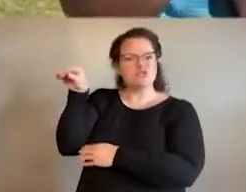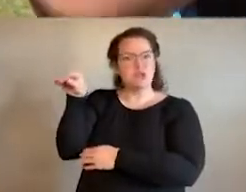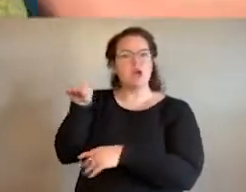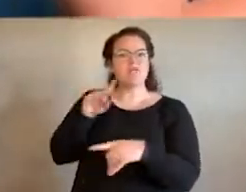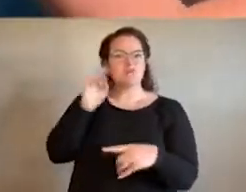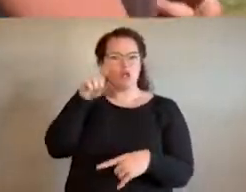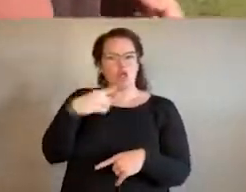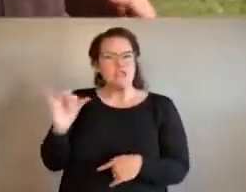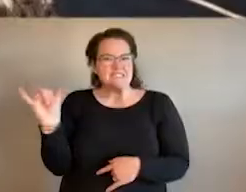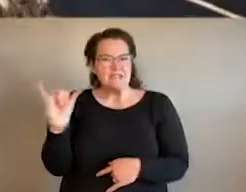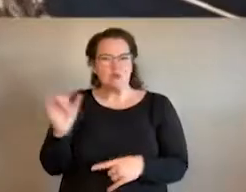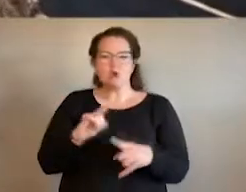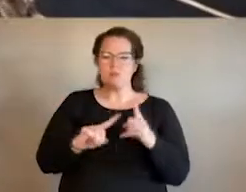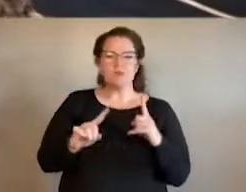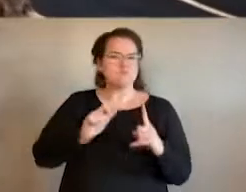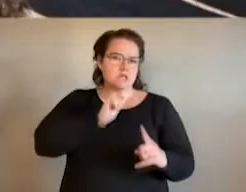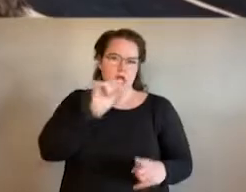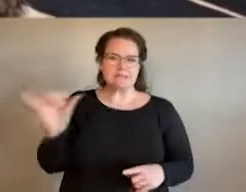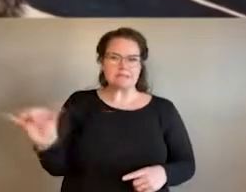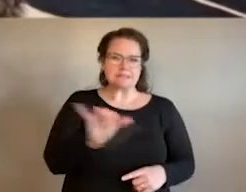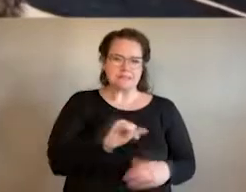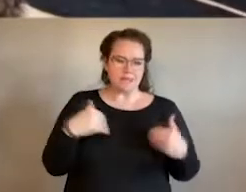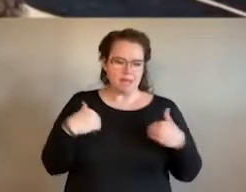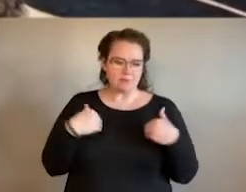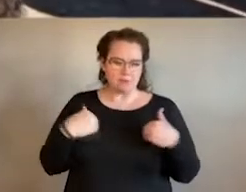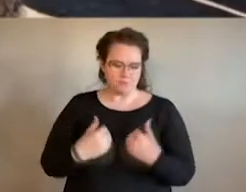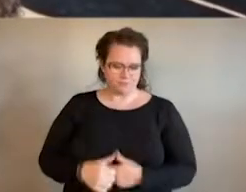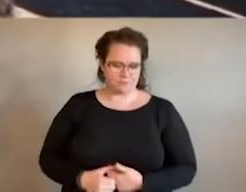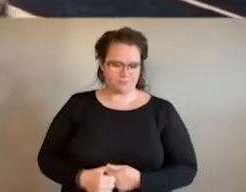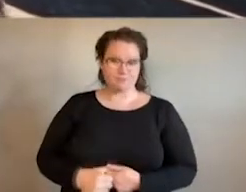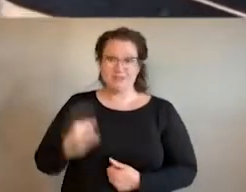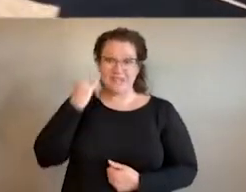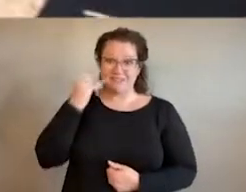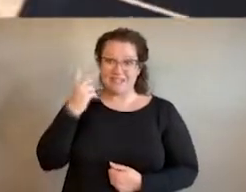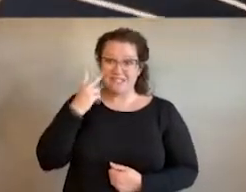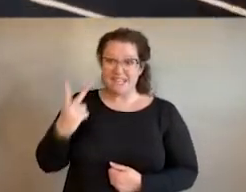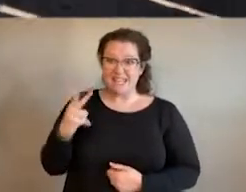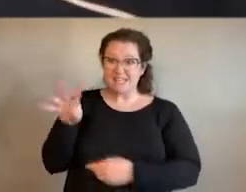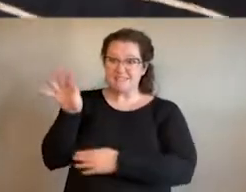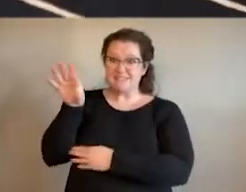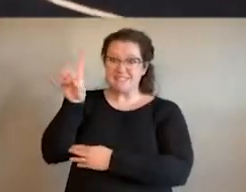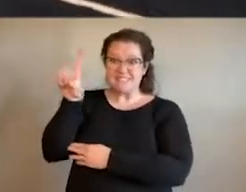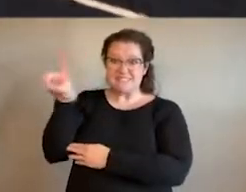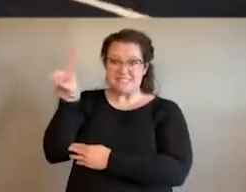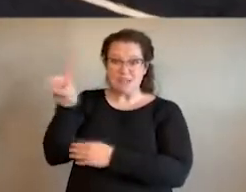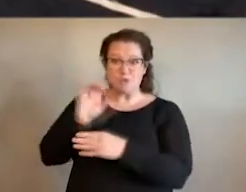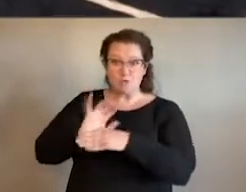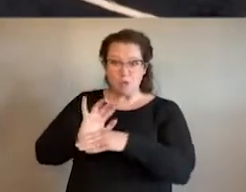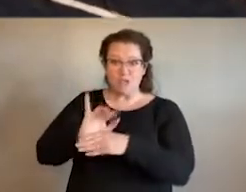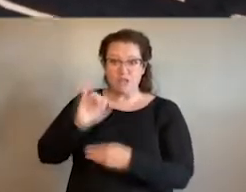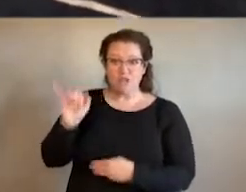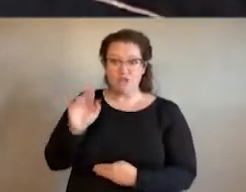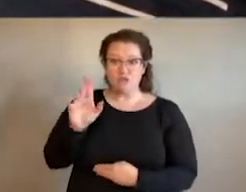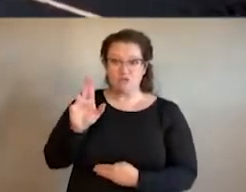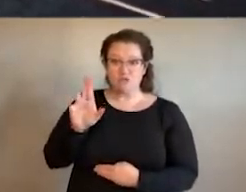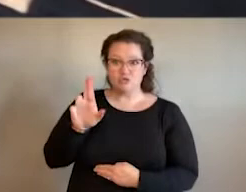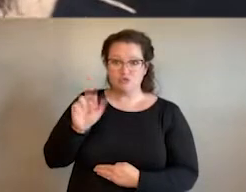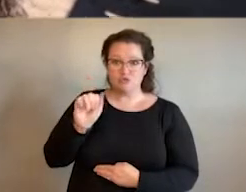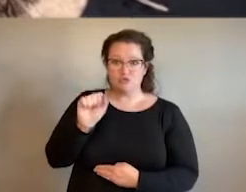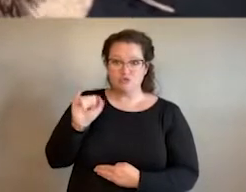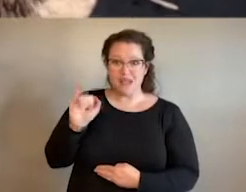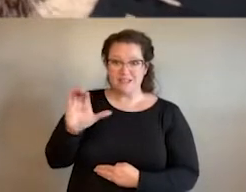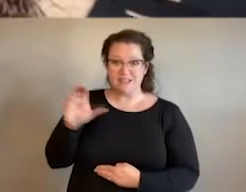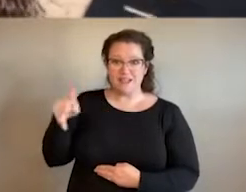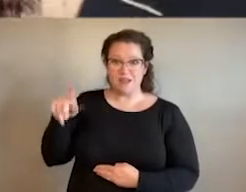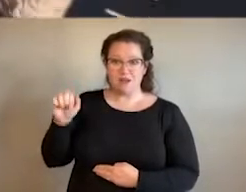they've got that blue coloring. And if you've ever seen the Jurassic Park movies, like the newest ones, they're actually, their